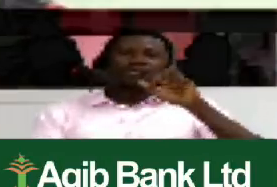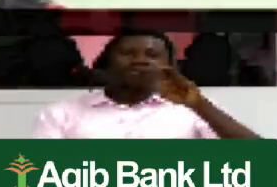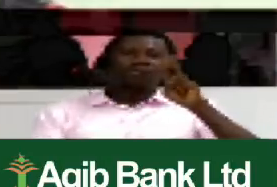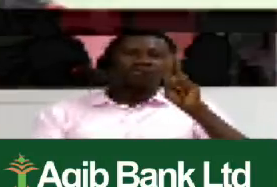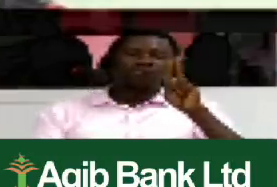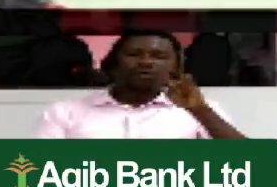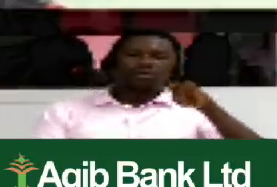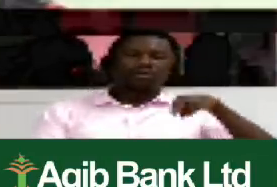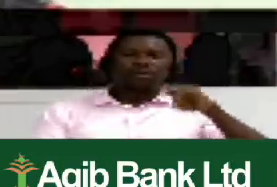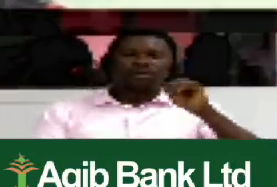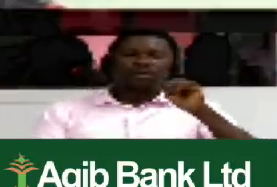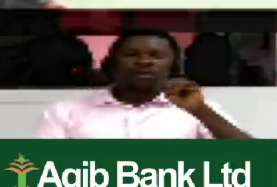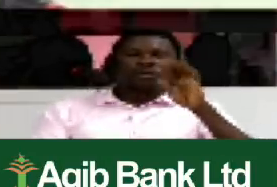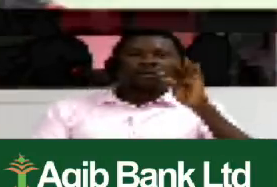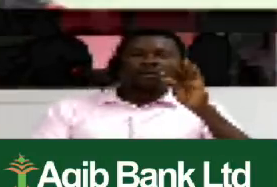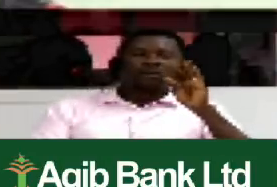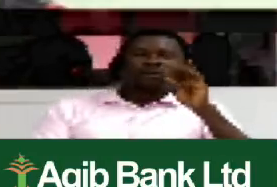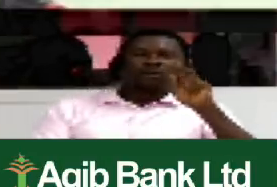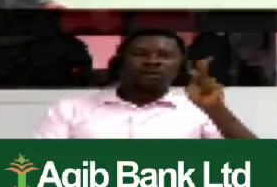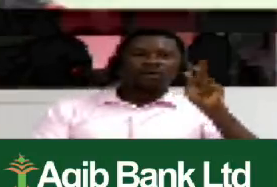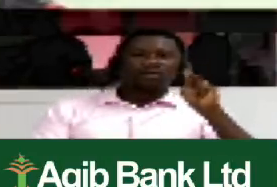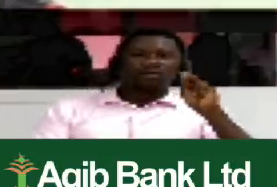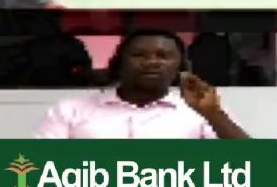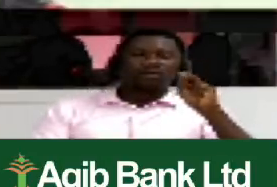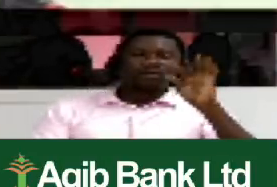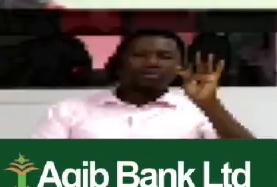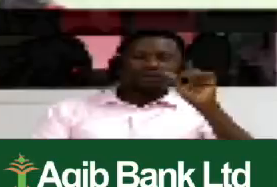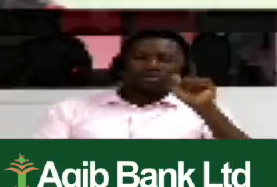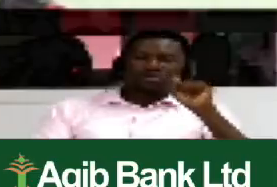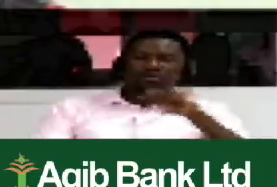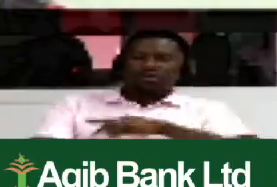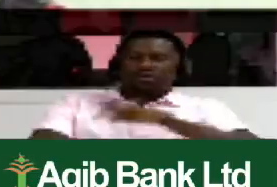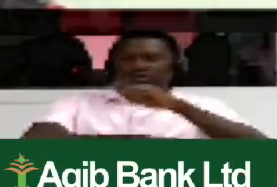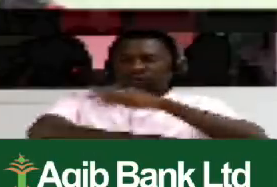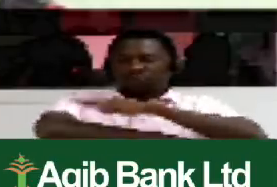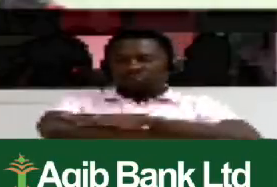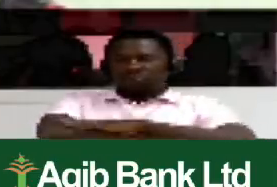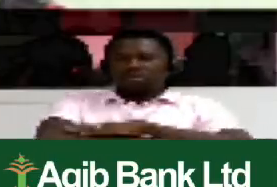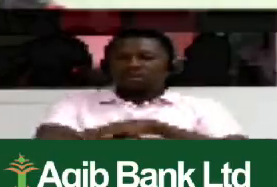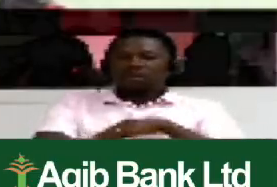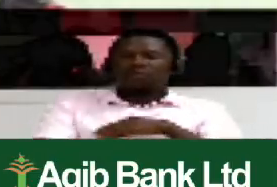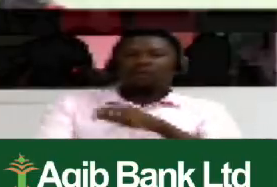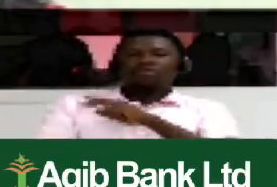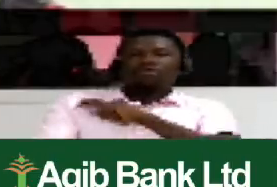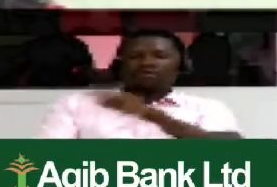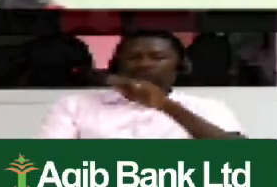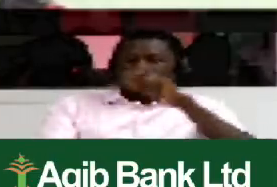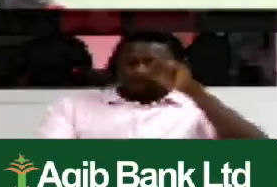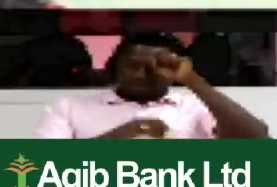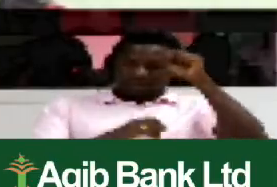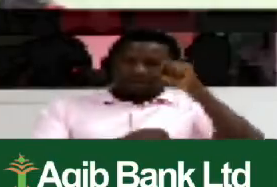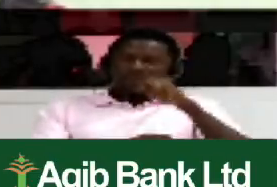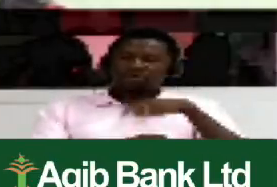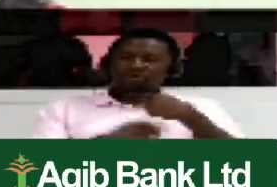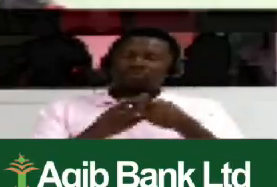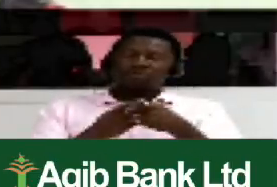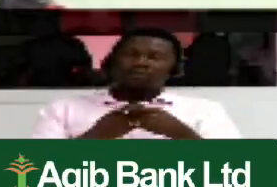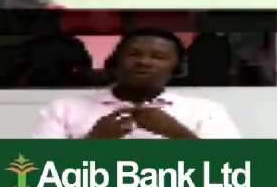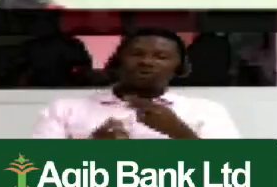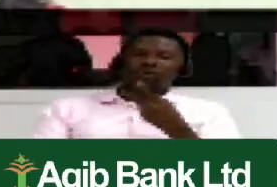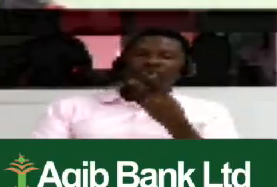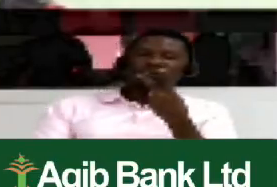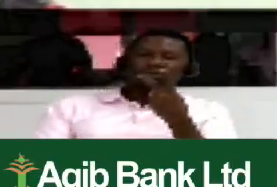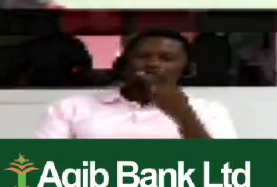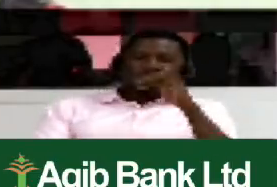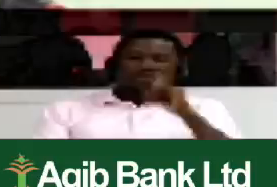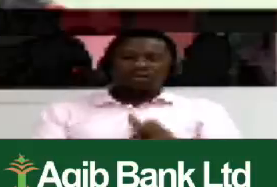School as an acting vice principal for 2 years. And then in 2002, I became the